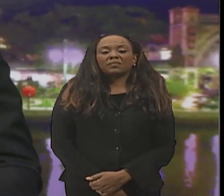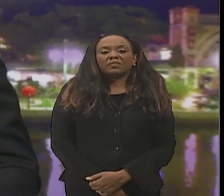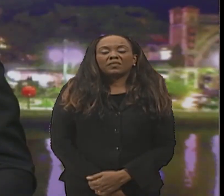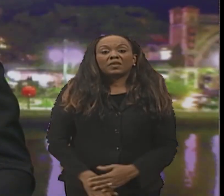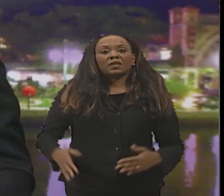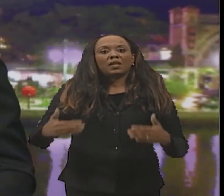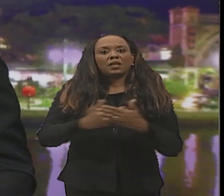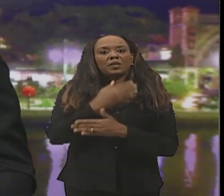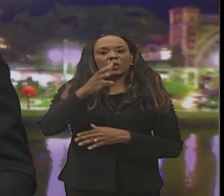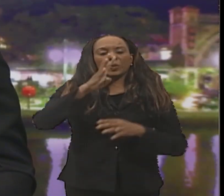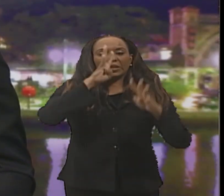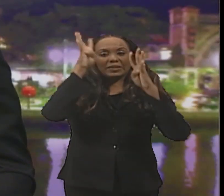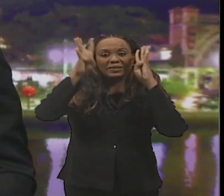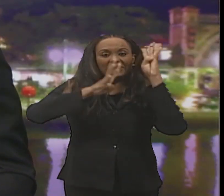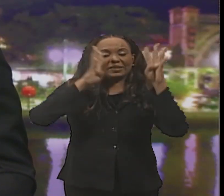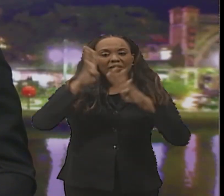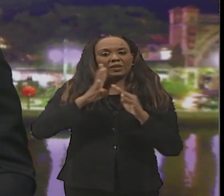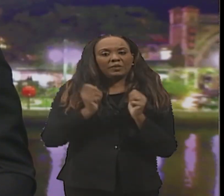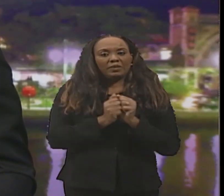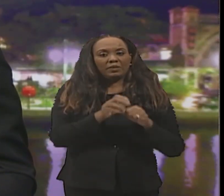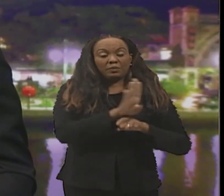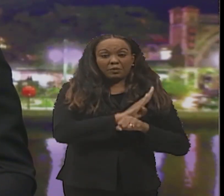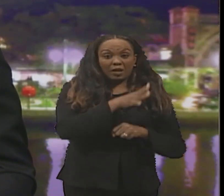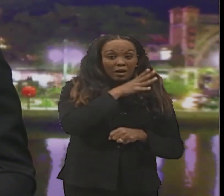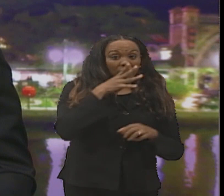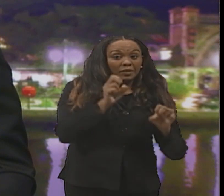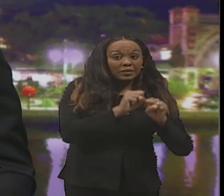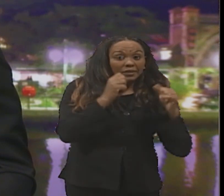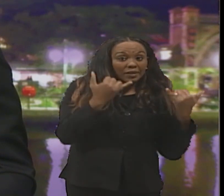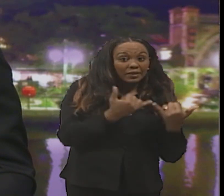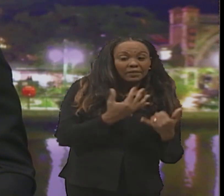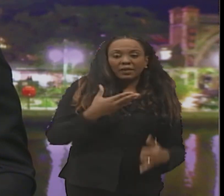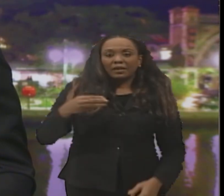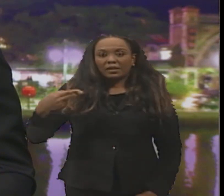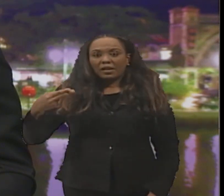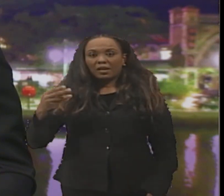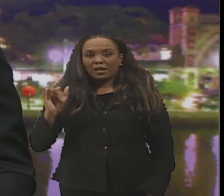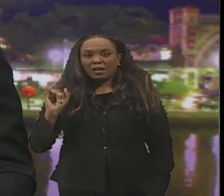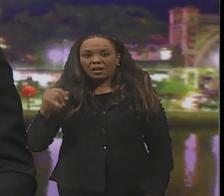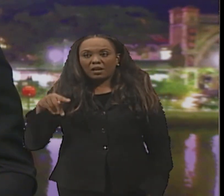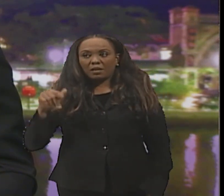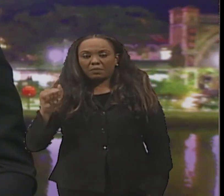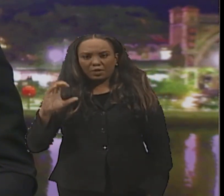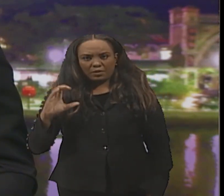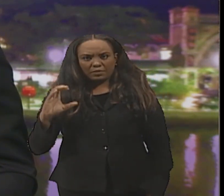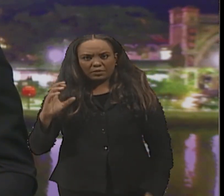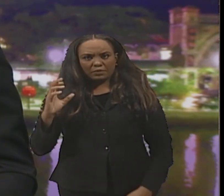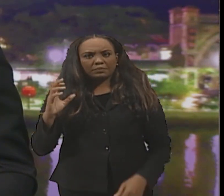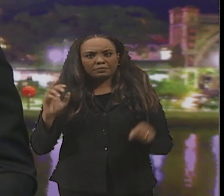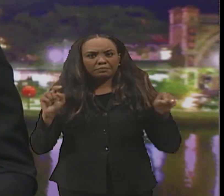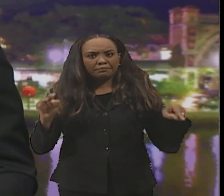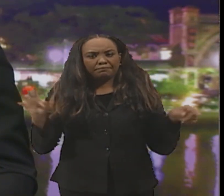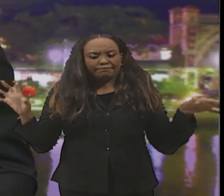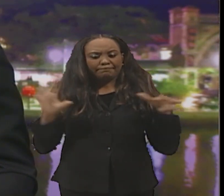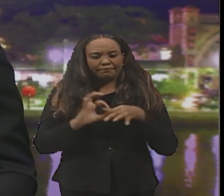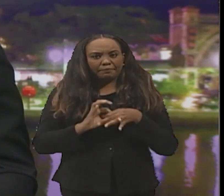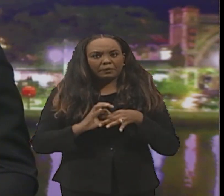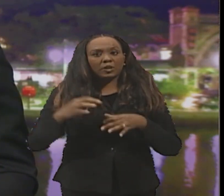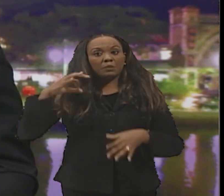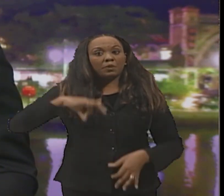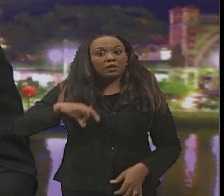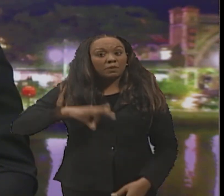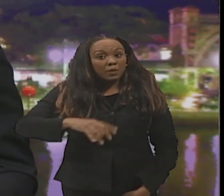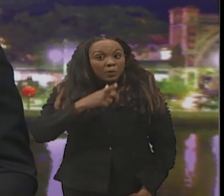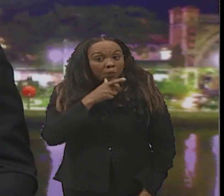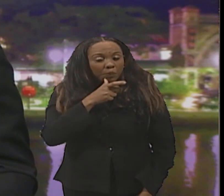Some agricultural news now. A new initiative between the Barbados Agricultural Society and HIPAC Limited is expected to benefit pig farmers.